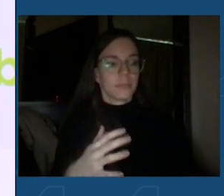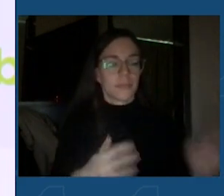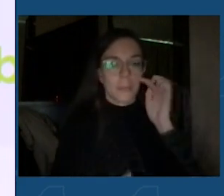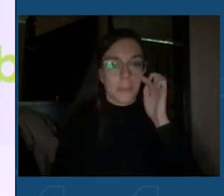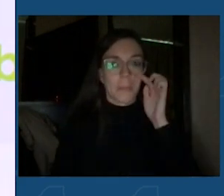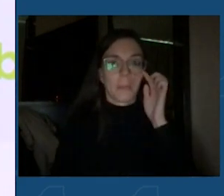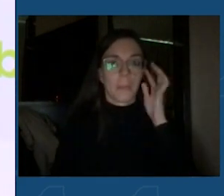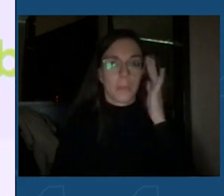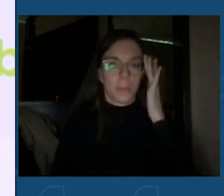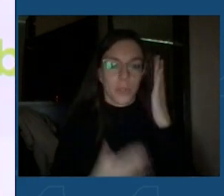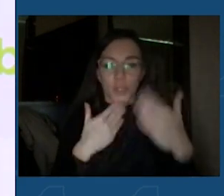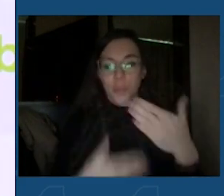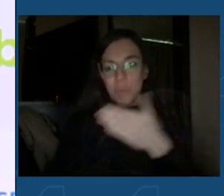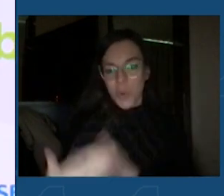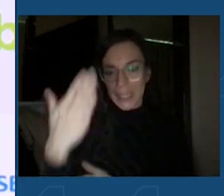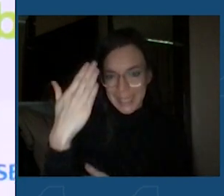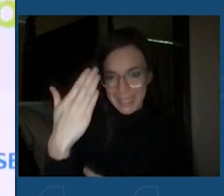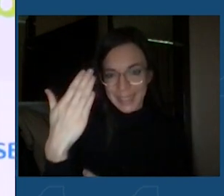Good morning.